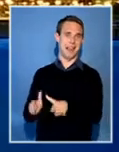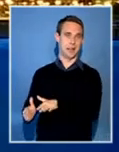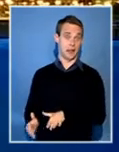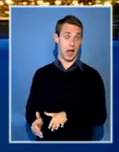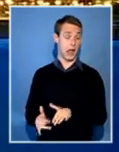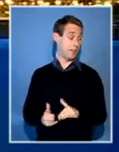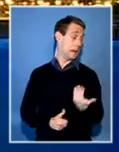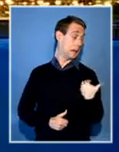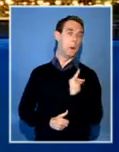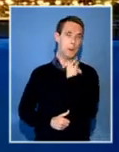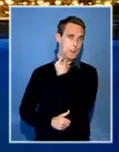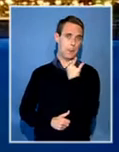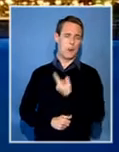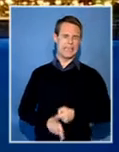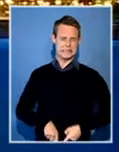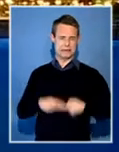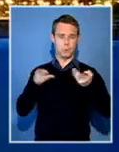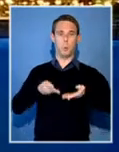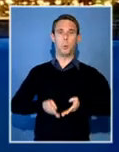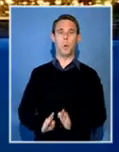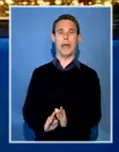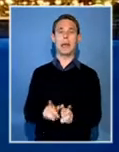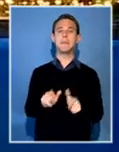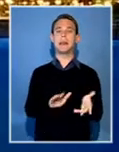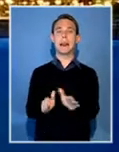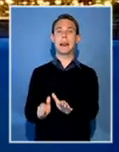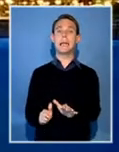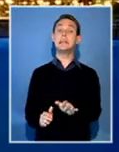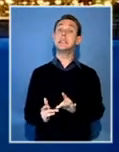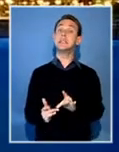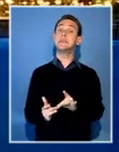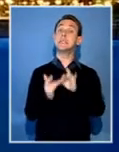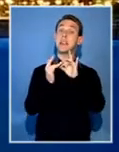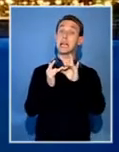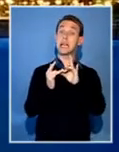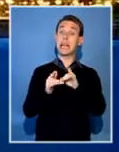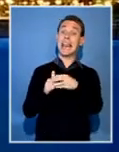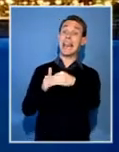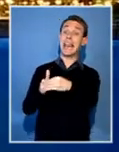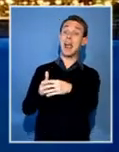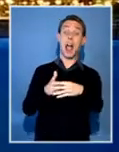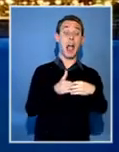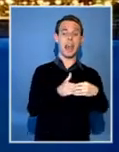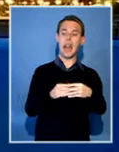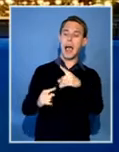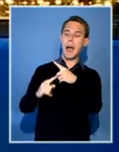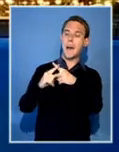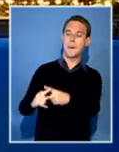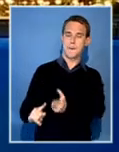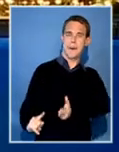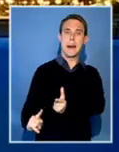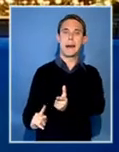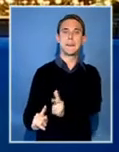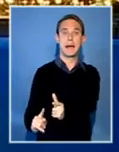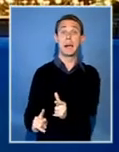new pattern of killings in KwaZulu-Natal, which is specifically targeting certain leaders. It's either within